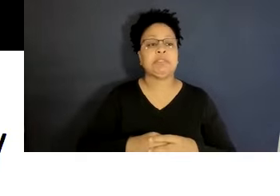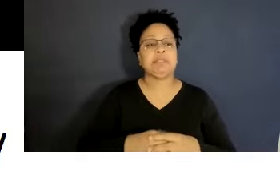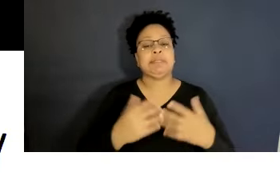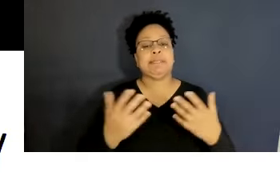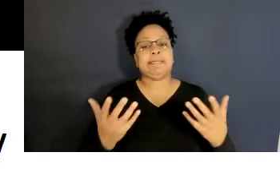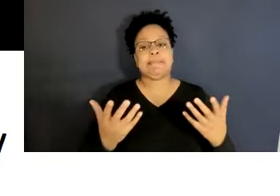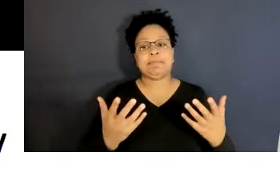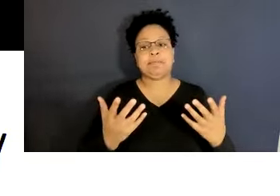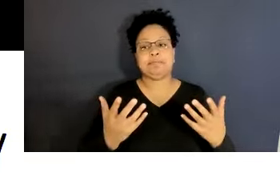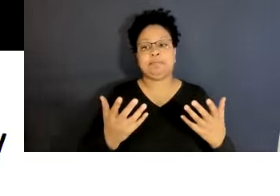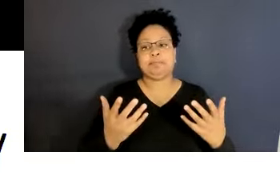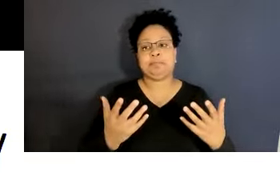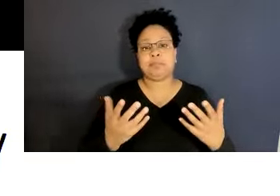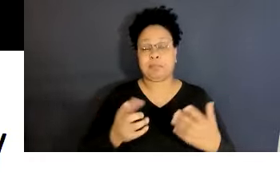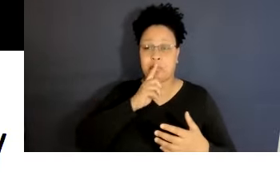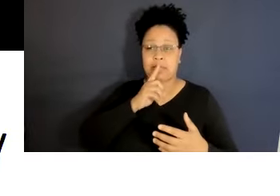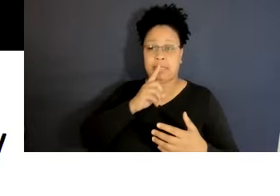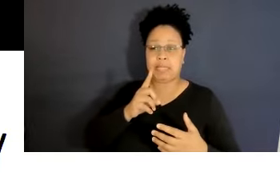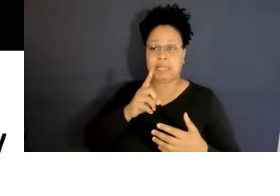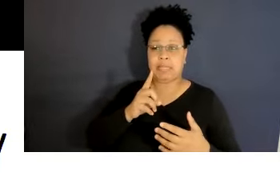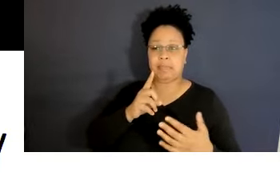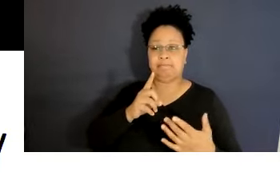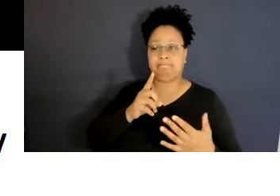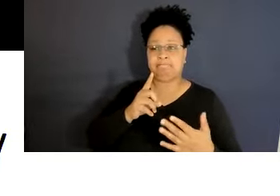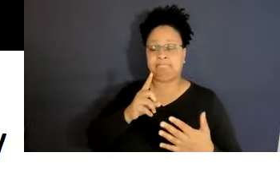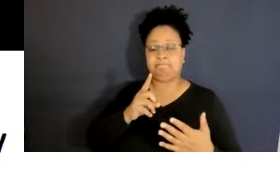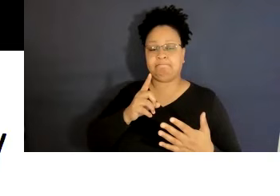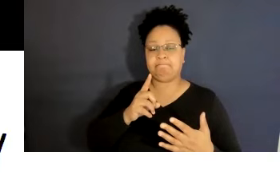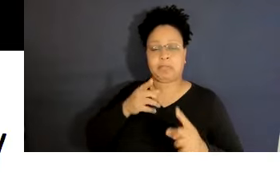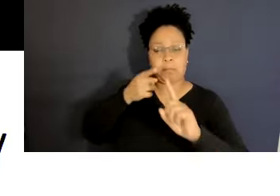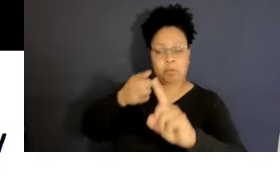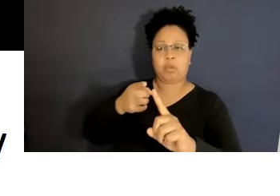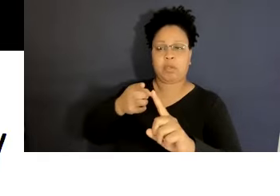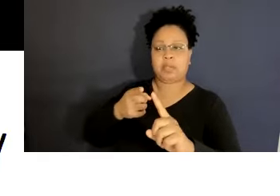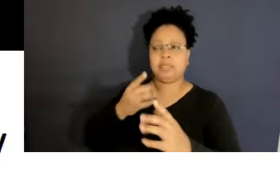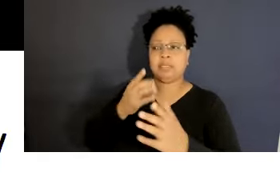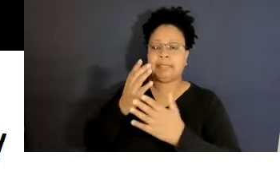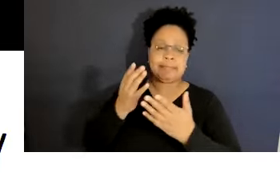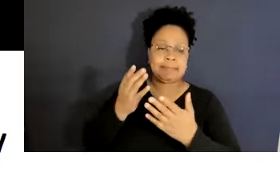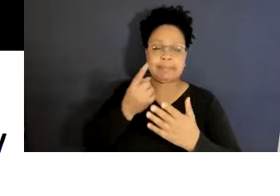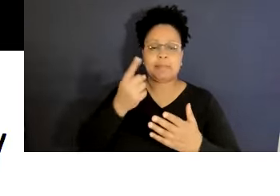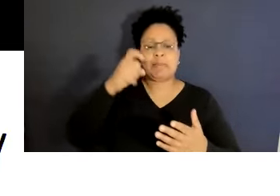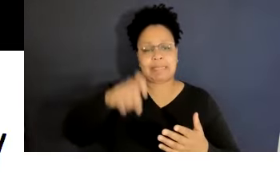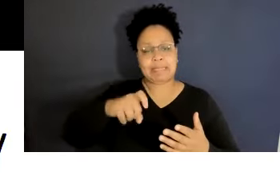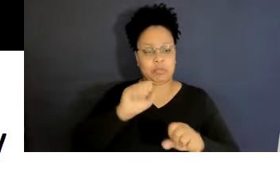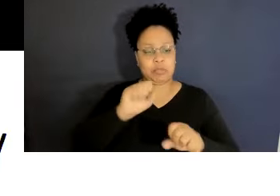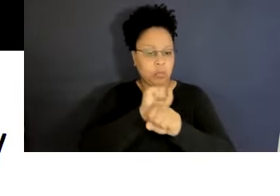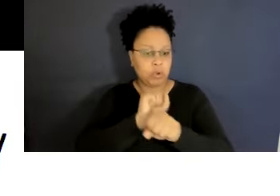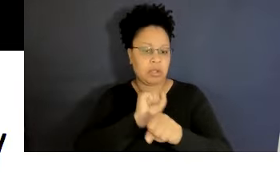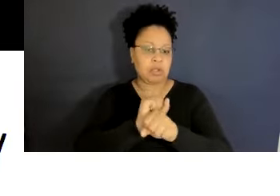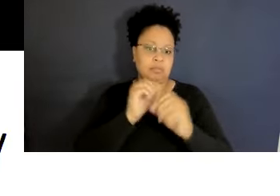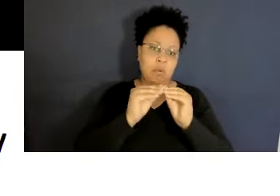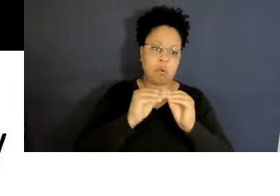But to your point, I think that is something that we do need to work on more,